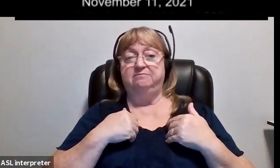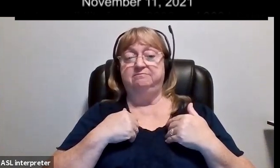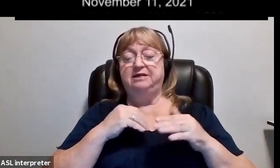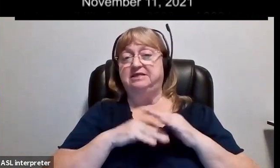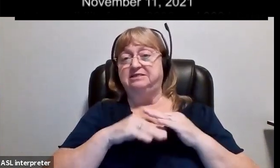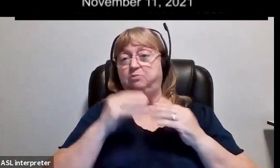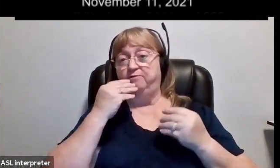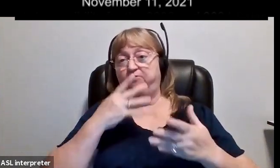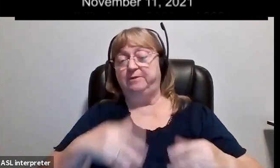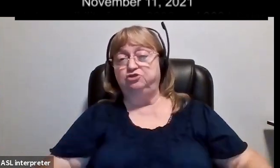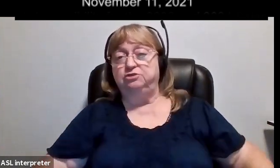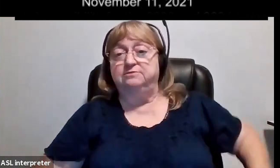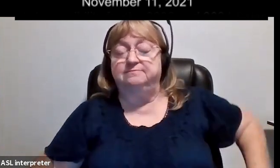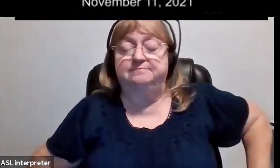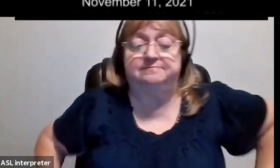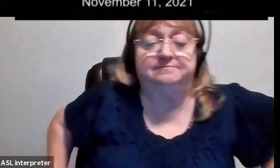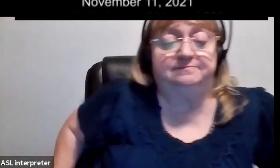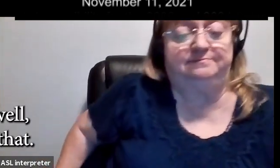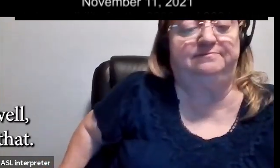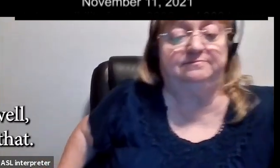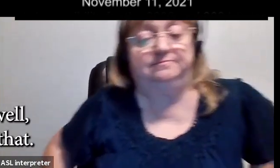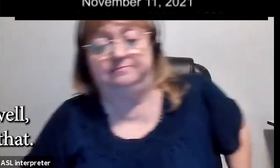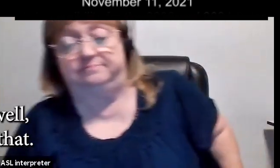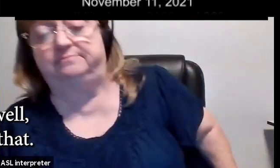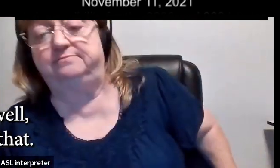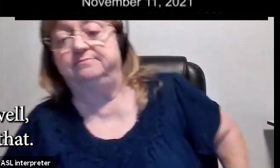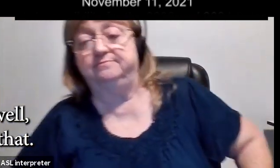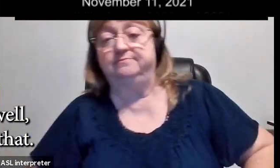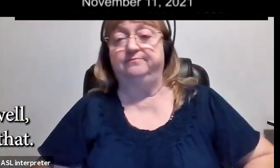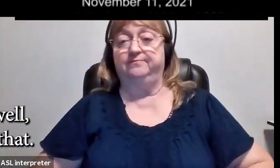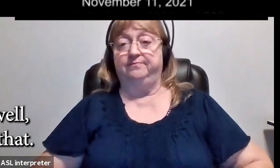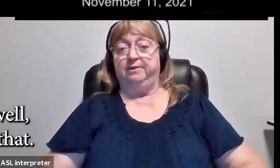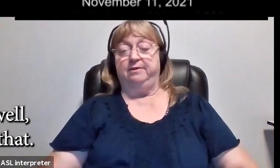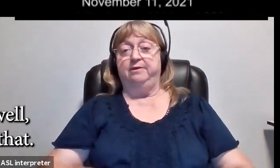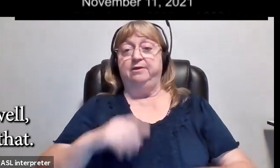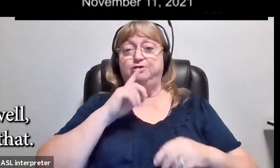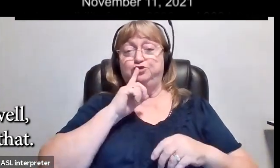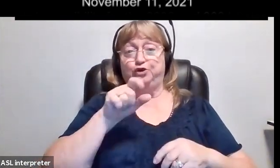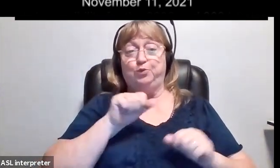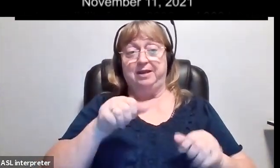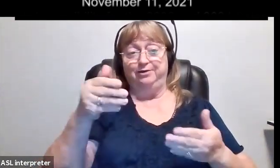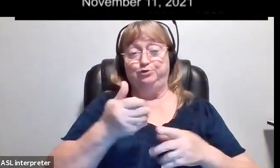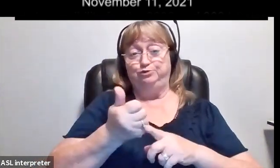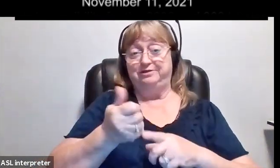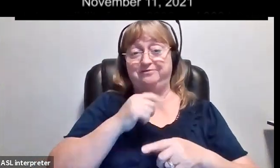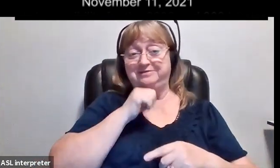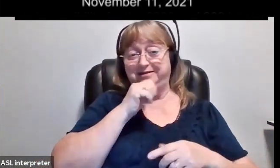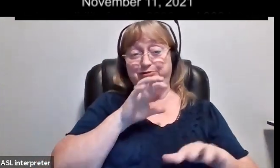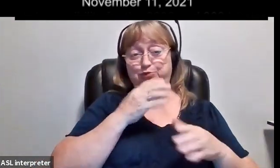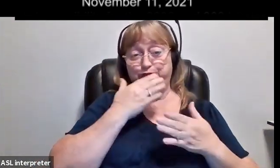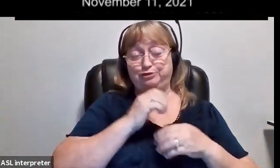accessible information. Sure. And you can introduce yourself as well, because I didn't do a very good job of